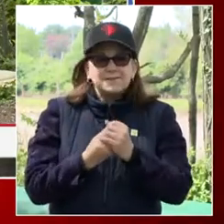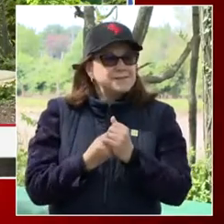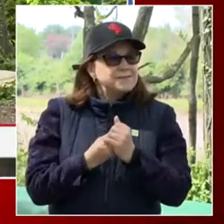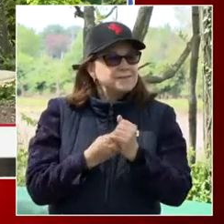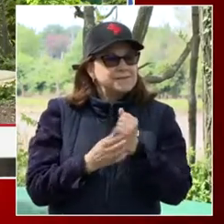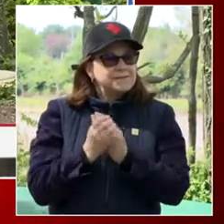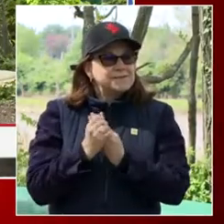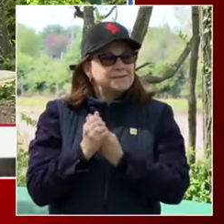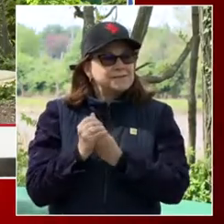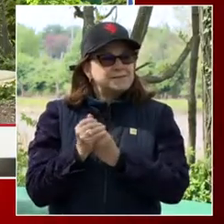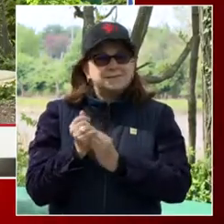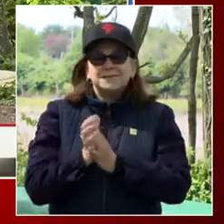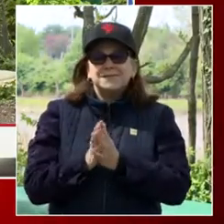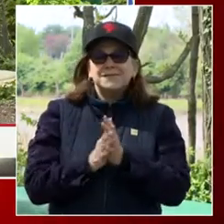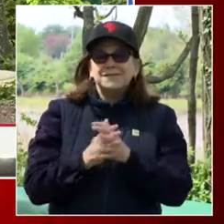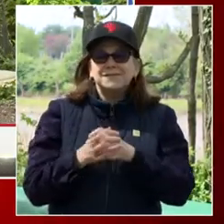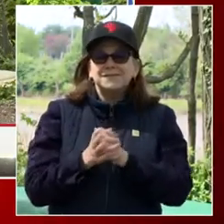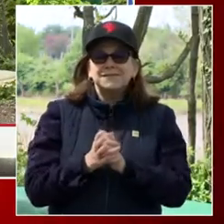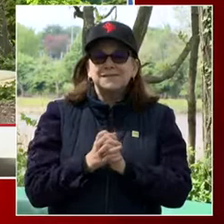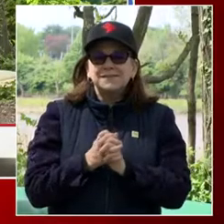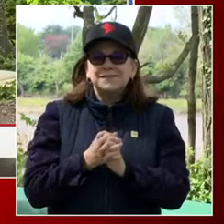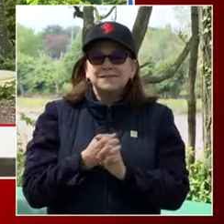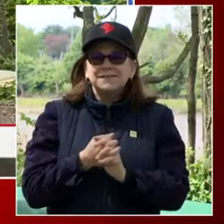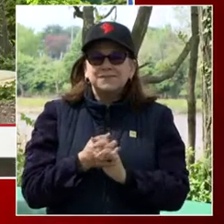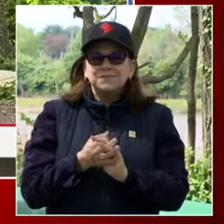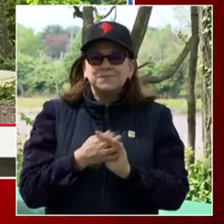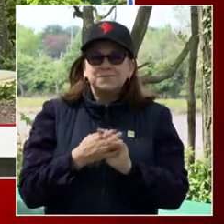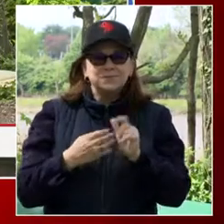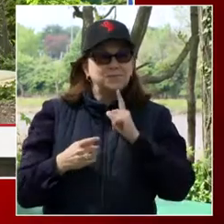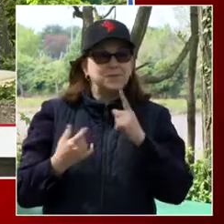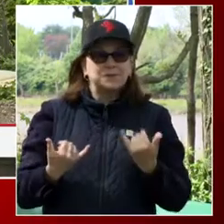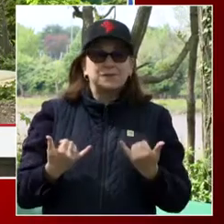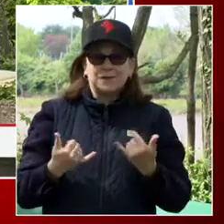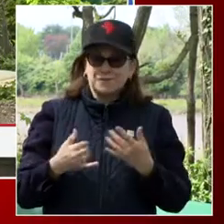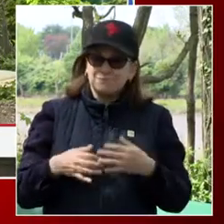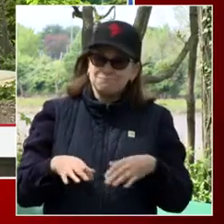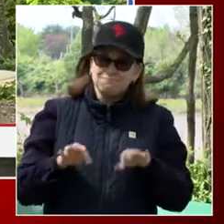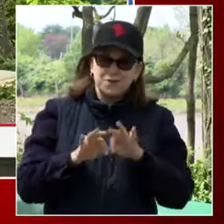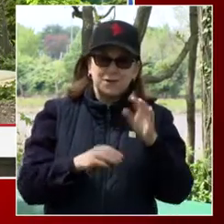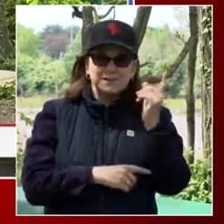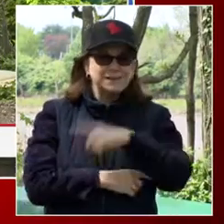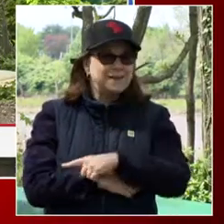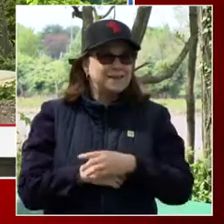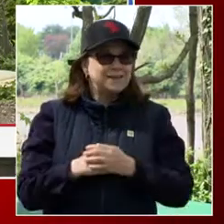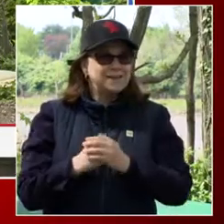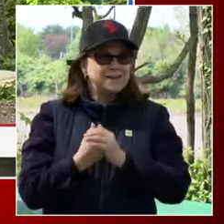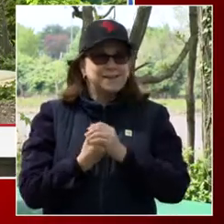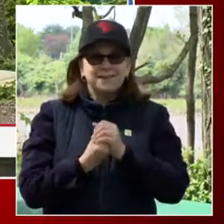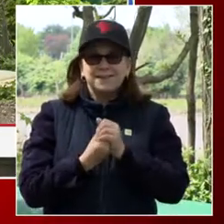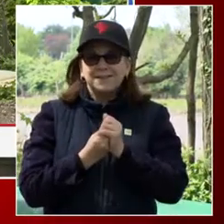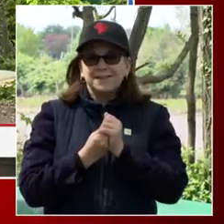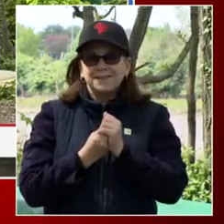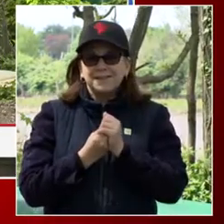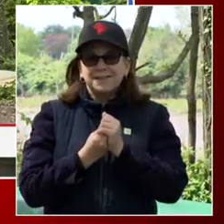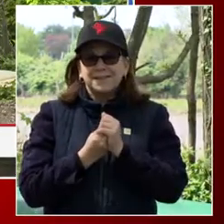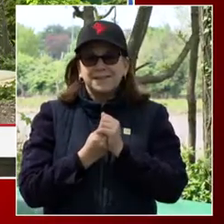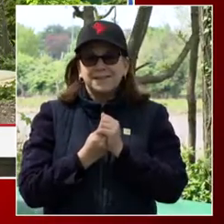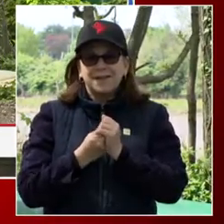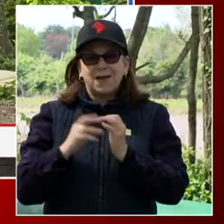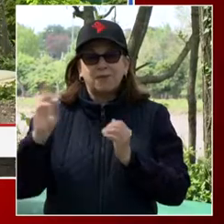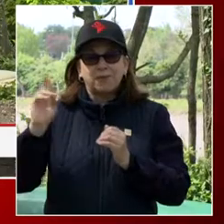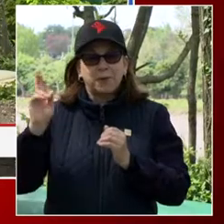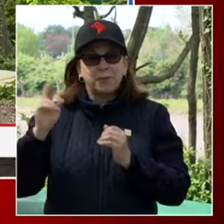mean, your response to this is a very important day in DC history, but still little Republican support. It doesn't look like it's going to go anywhere